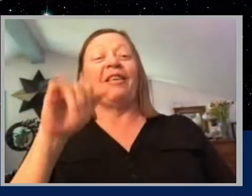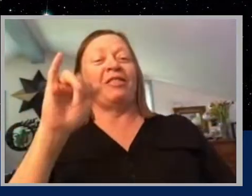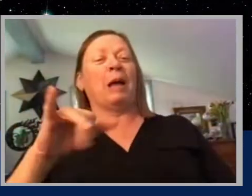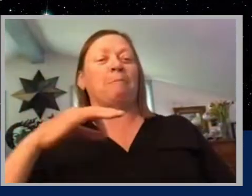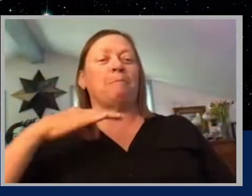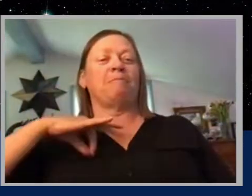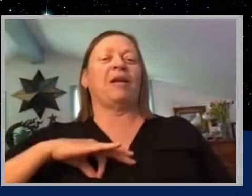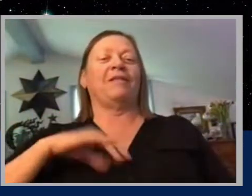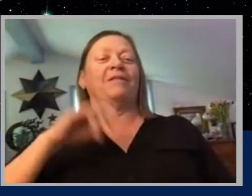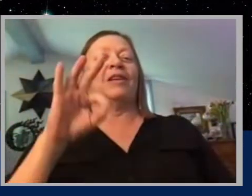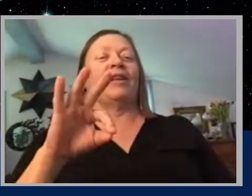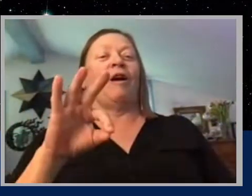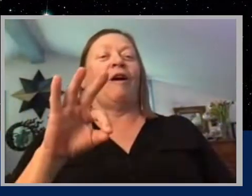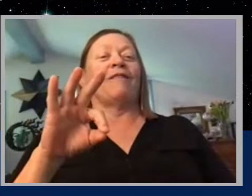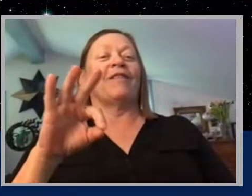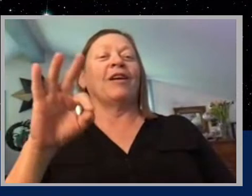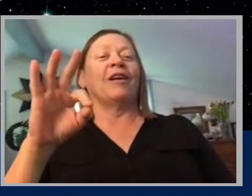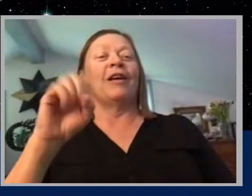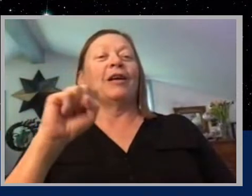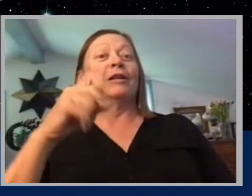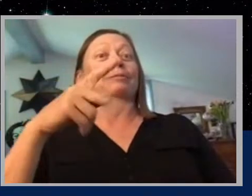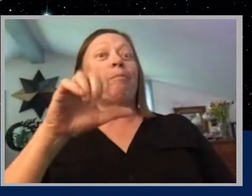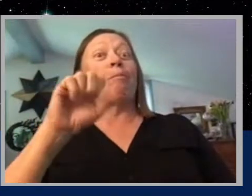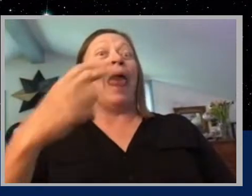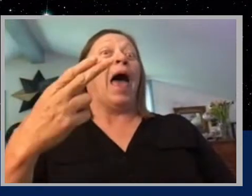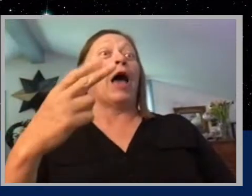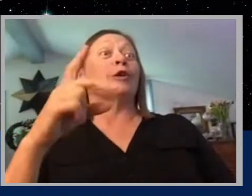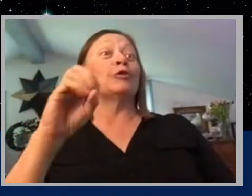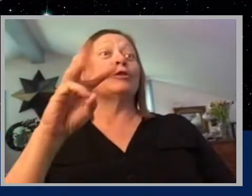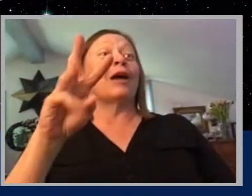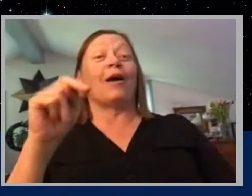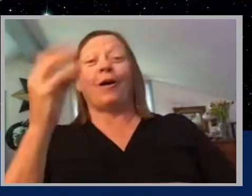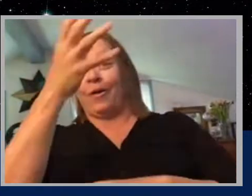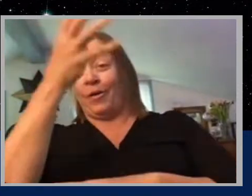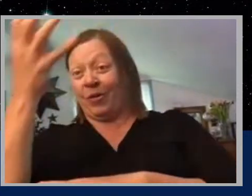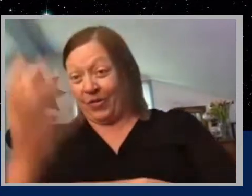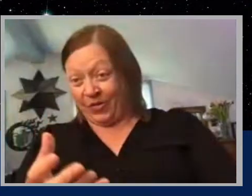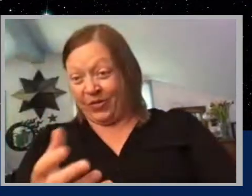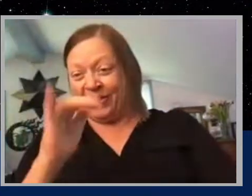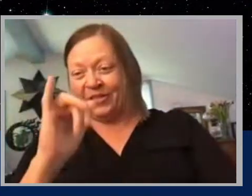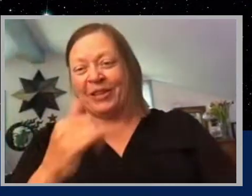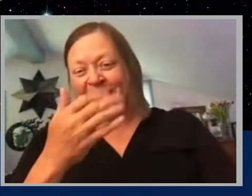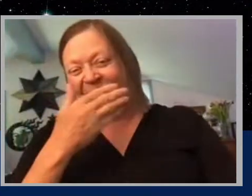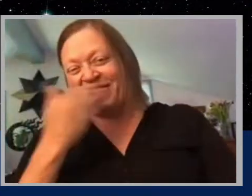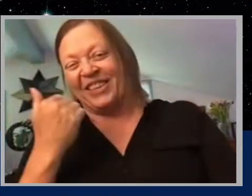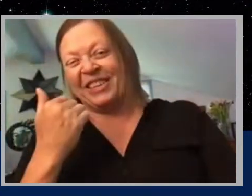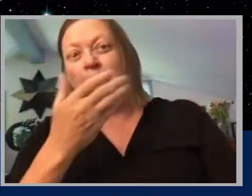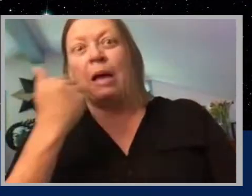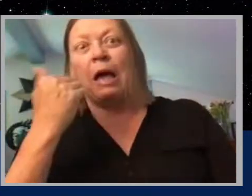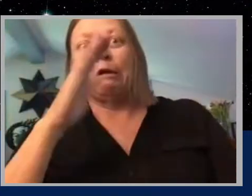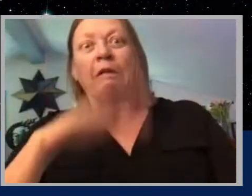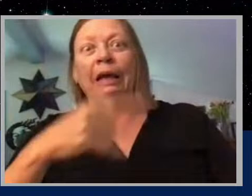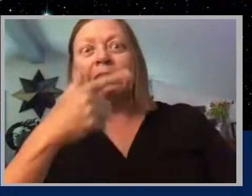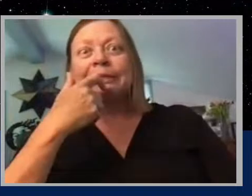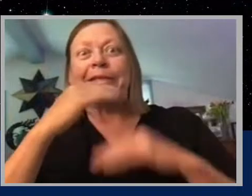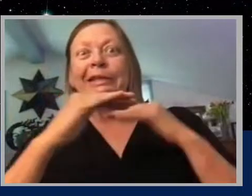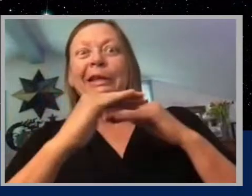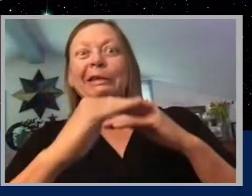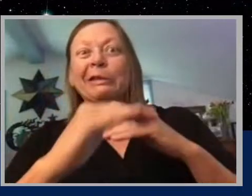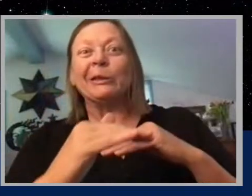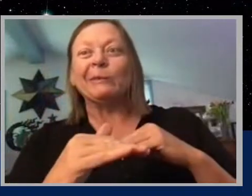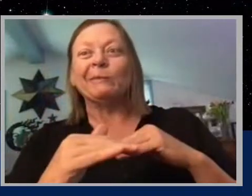Soyuz capsule in the middle of the desert, that might hurt a little bit more if they were landing, on the ground. Yeah, a little bit. A little